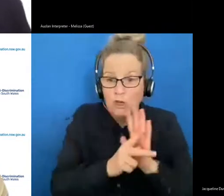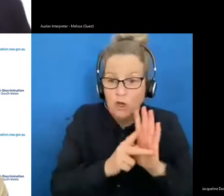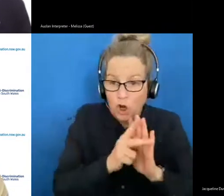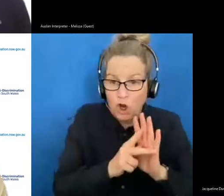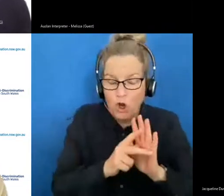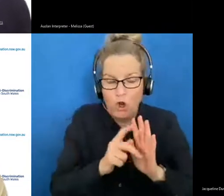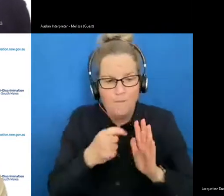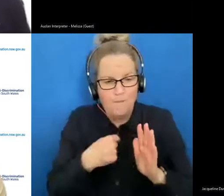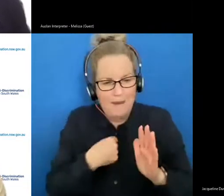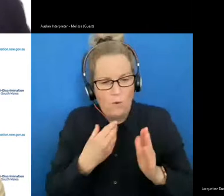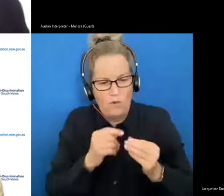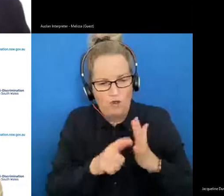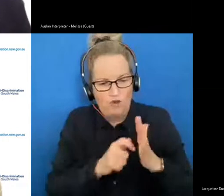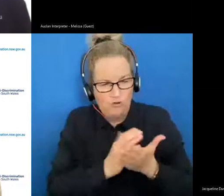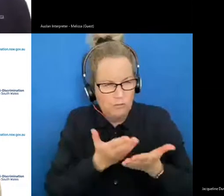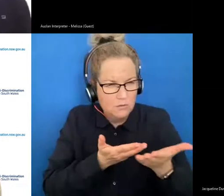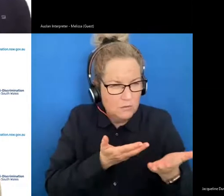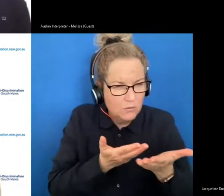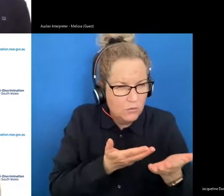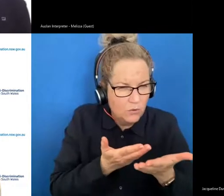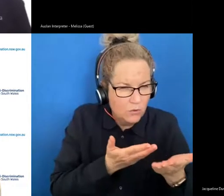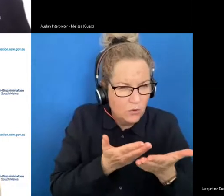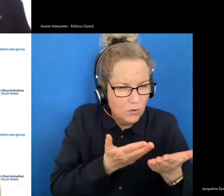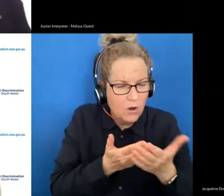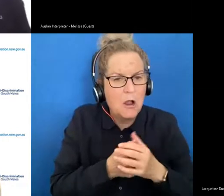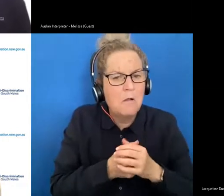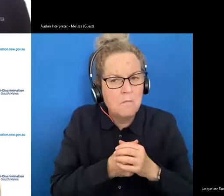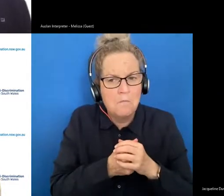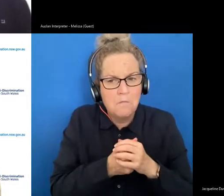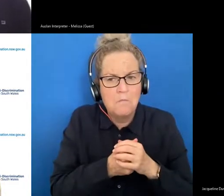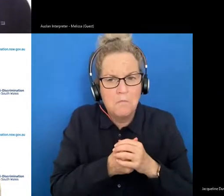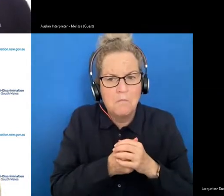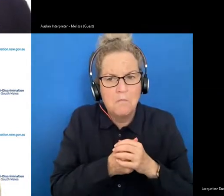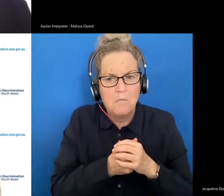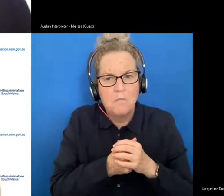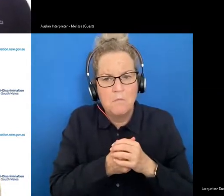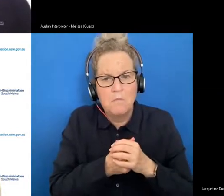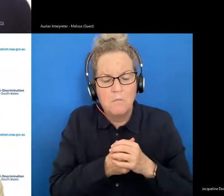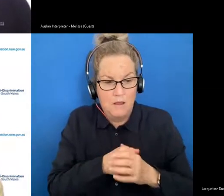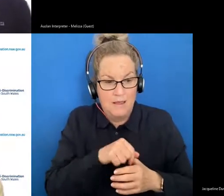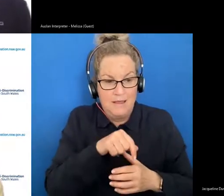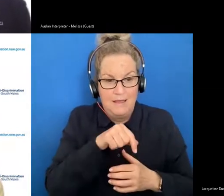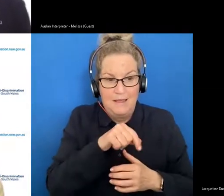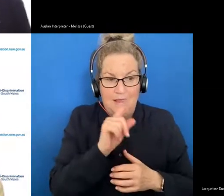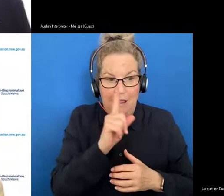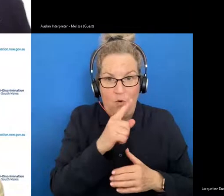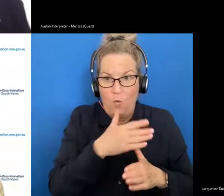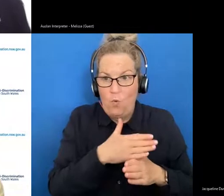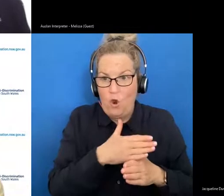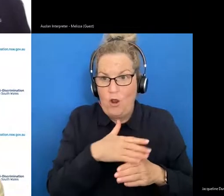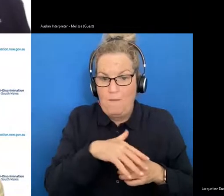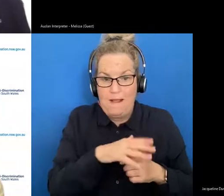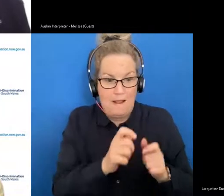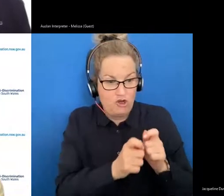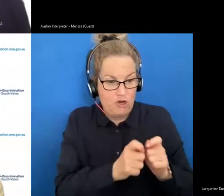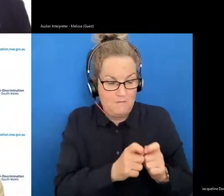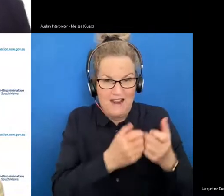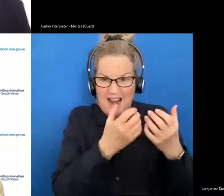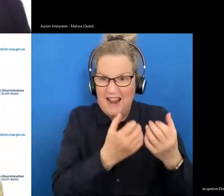Josh, you know, we were able to see that most, if not all, of Josh's current workplace adjustments could be managed